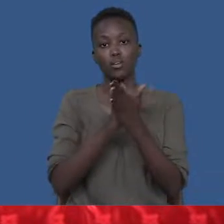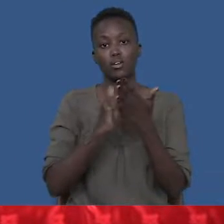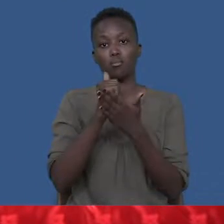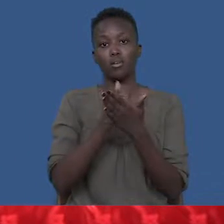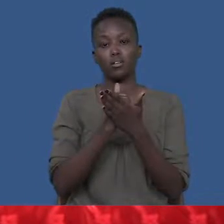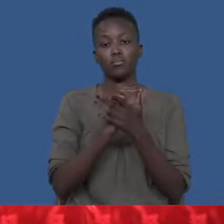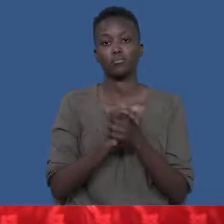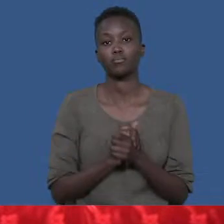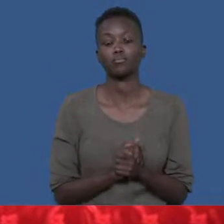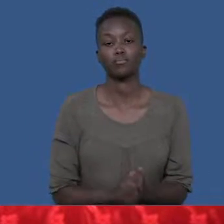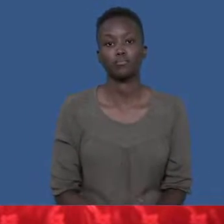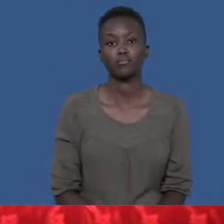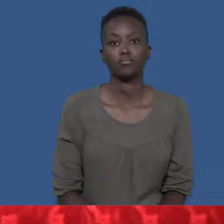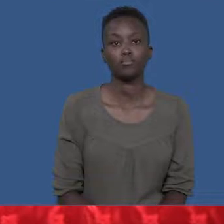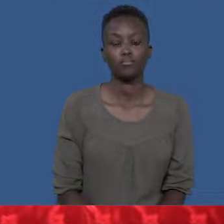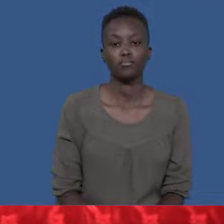Amen.